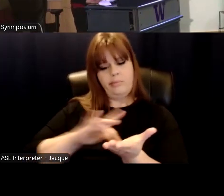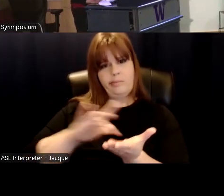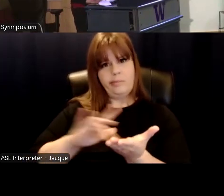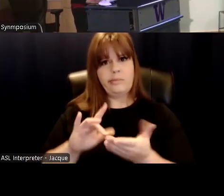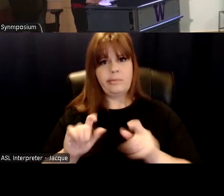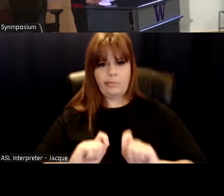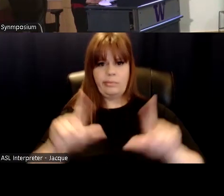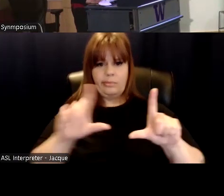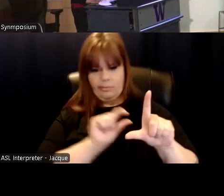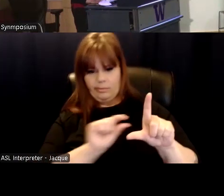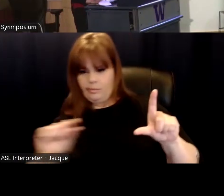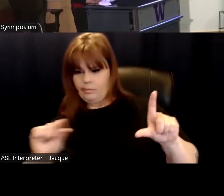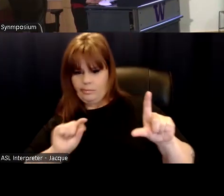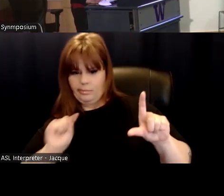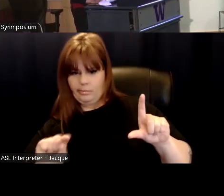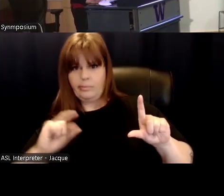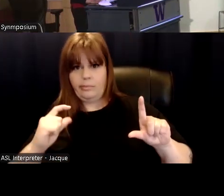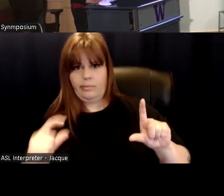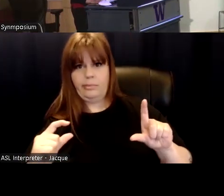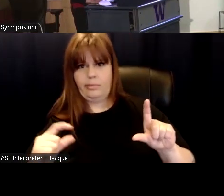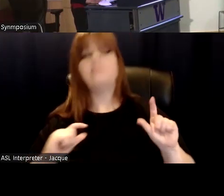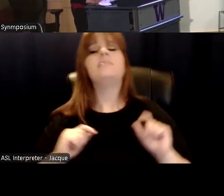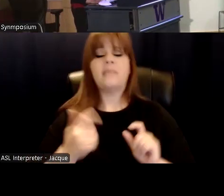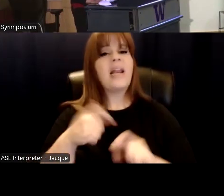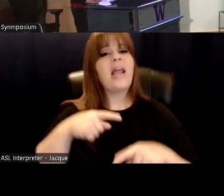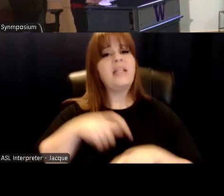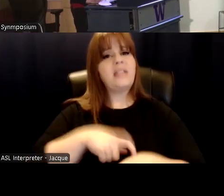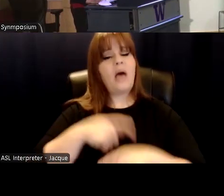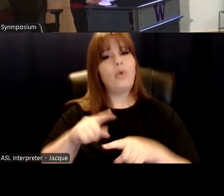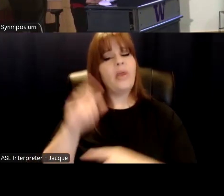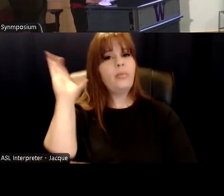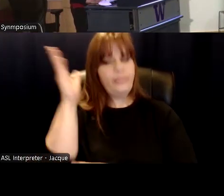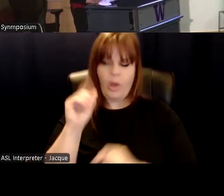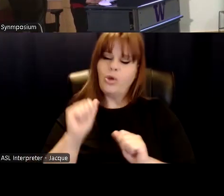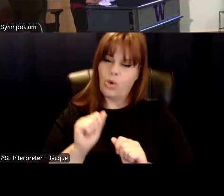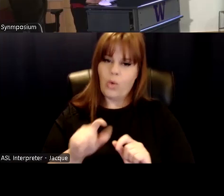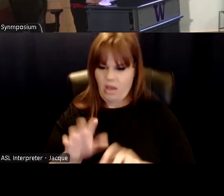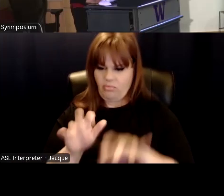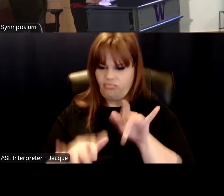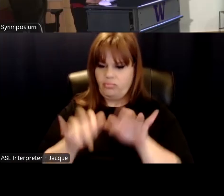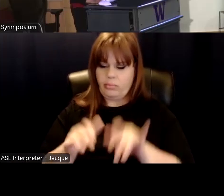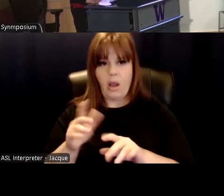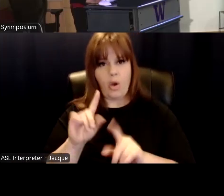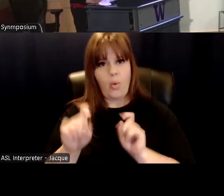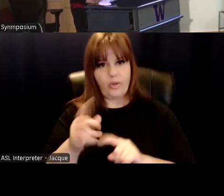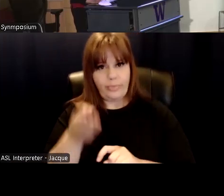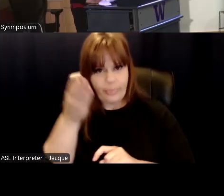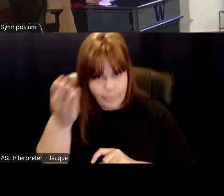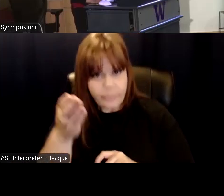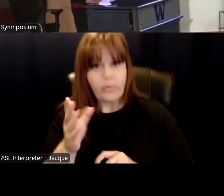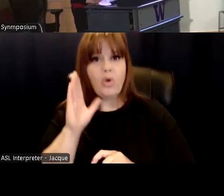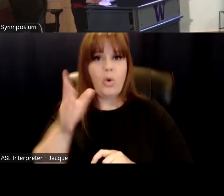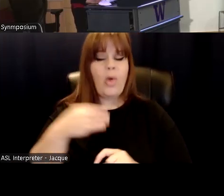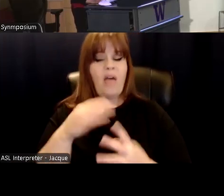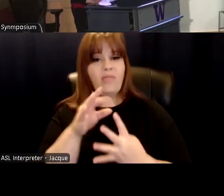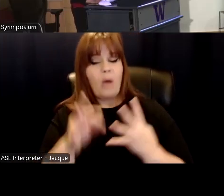and at any time during a presentation, you are welcome to submit your questions. You will have the option